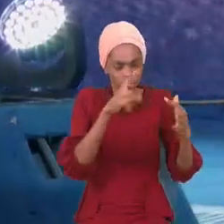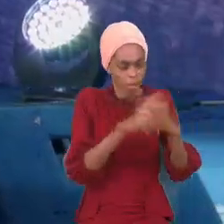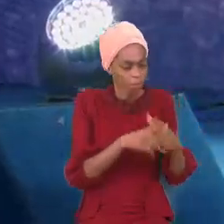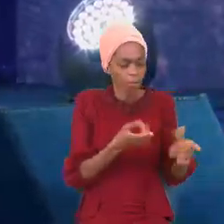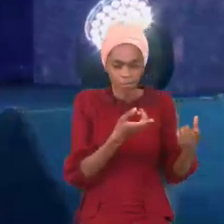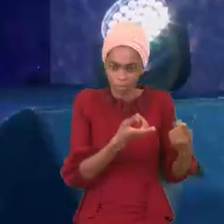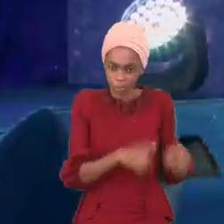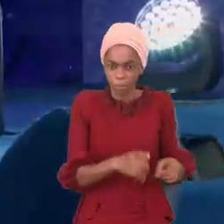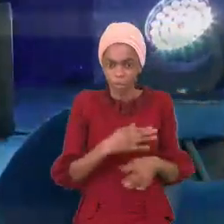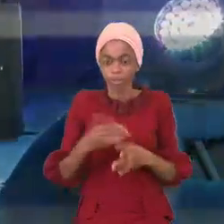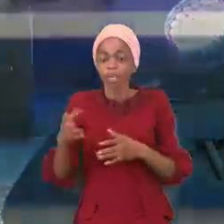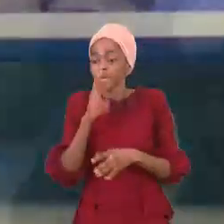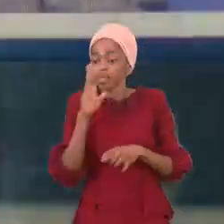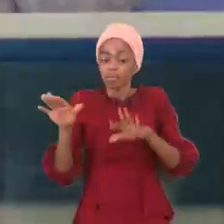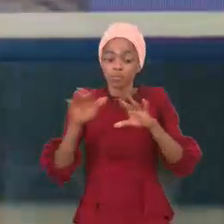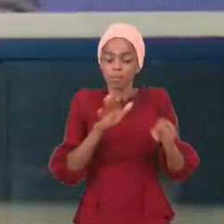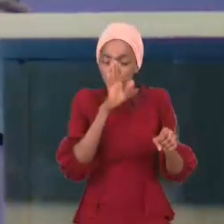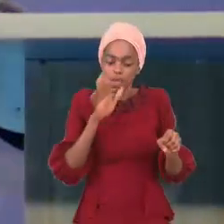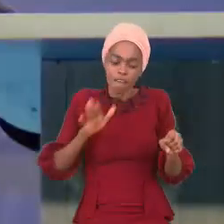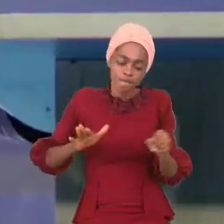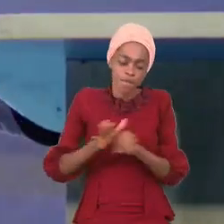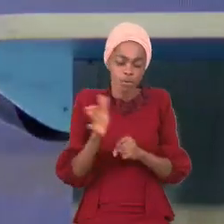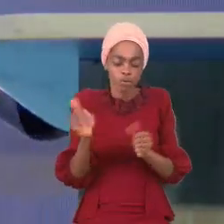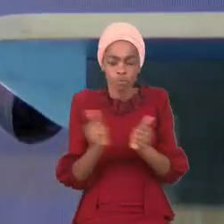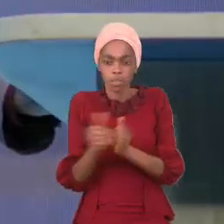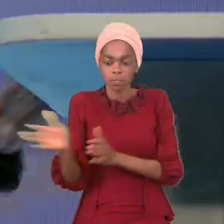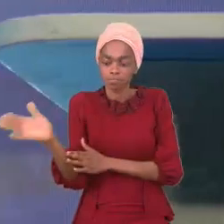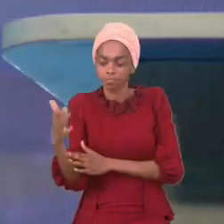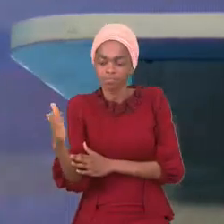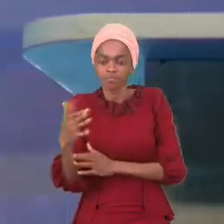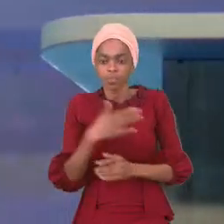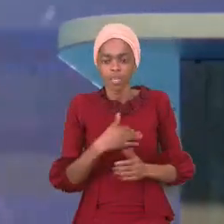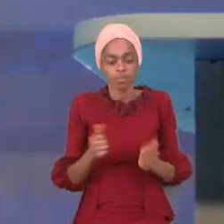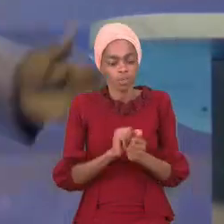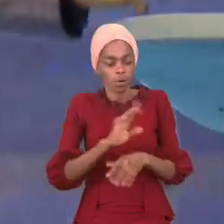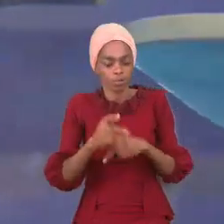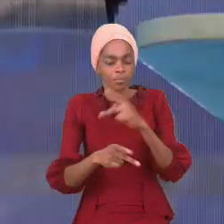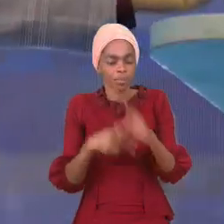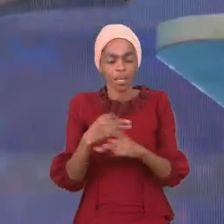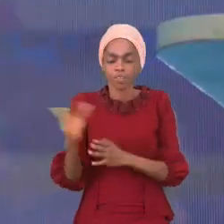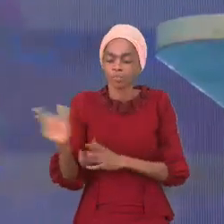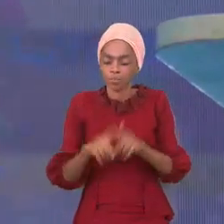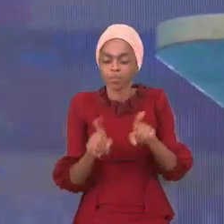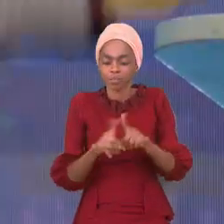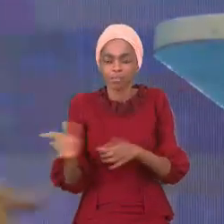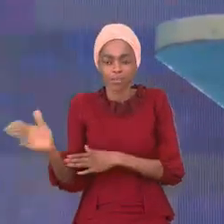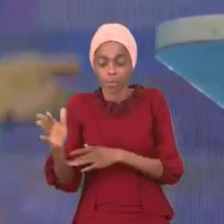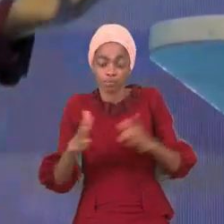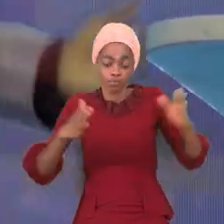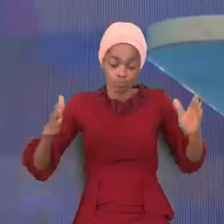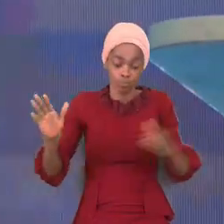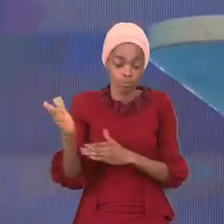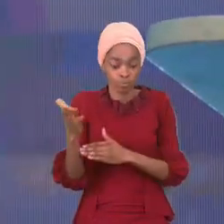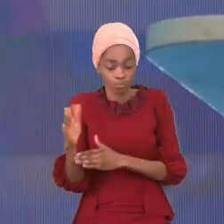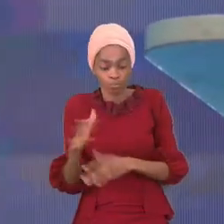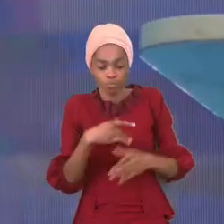let the seas be filled with fish and with different kinds of fish, the big ones and the whales